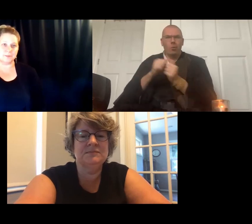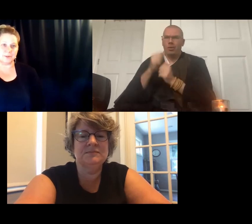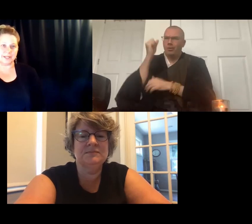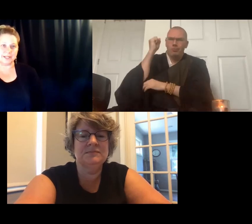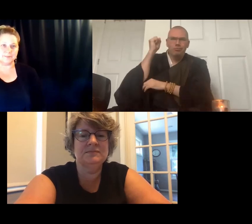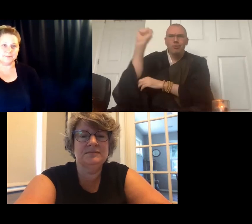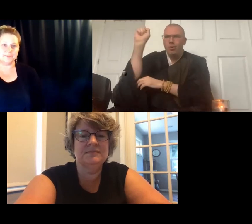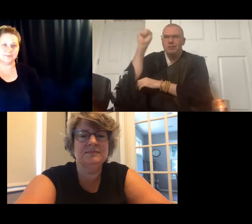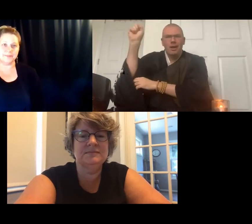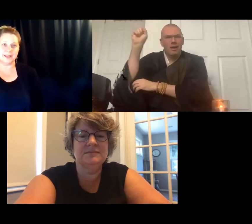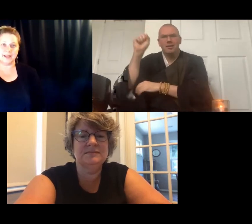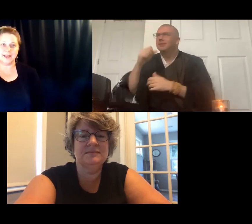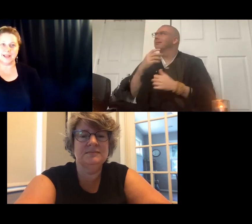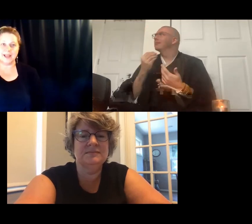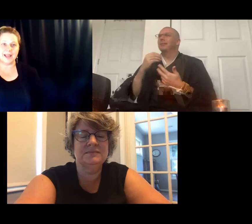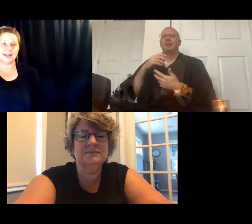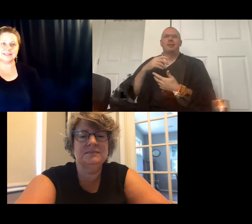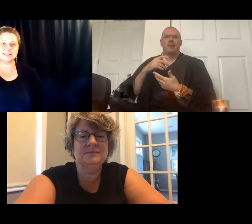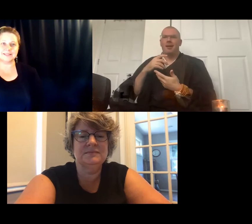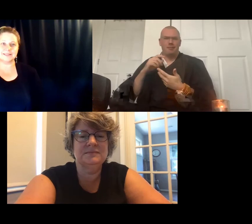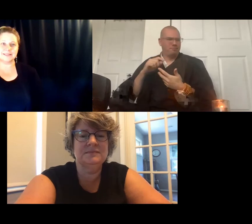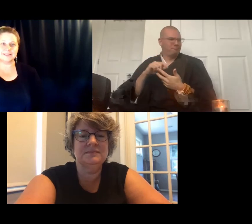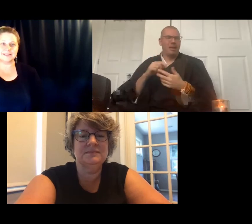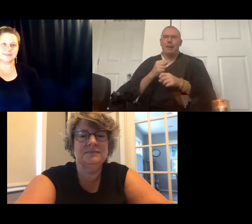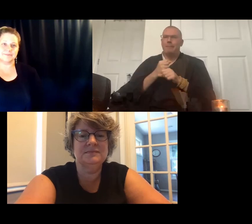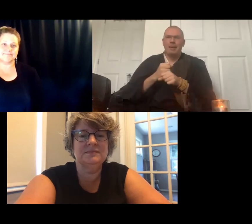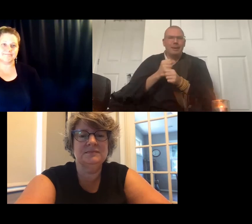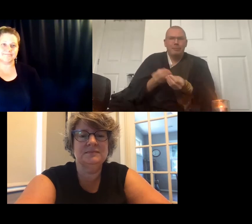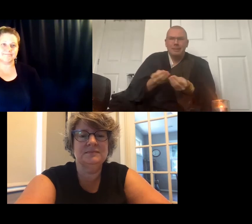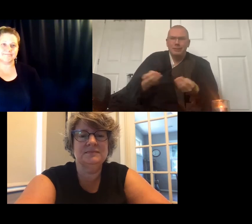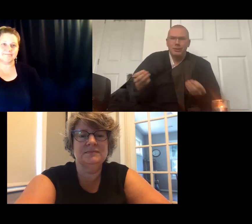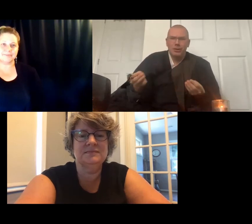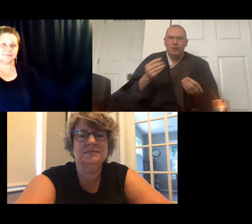in the community. And it's